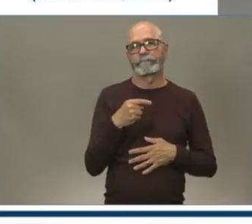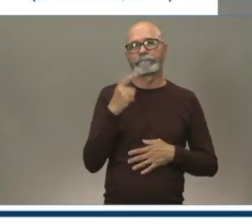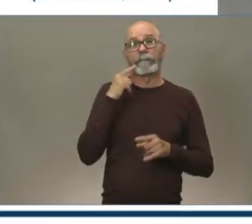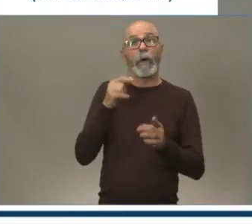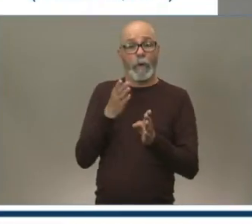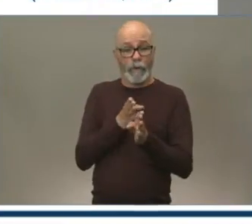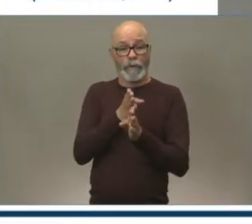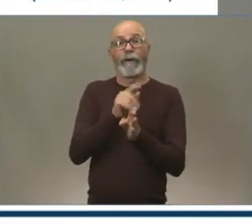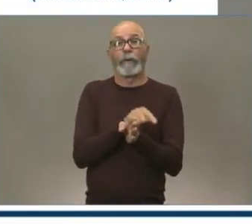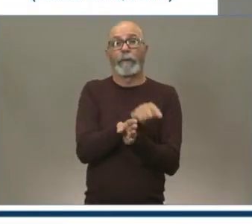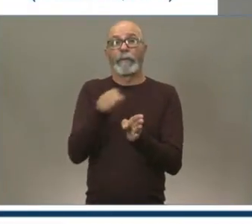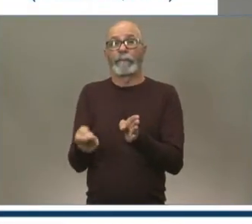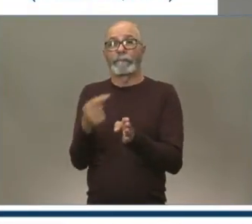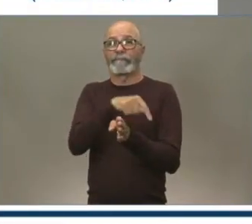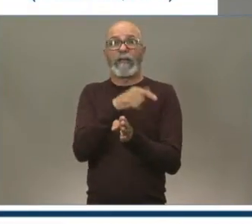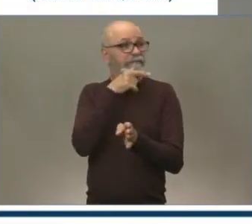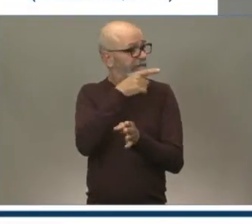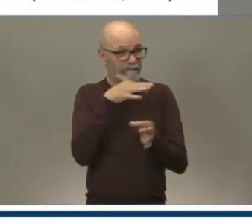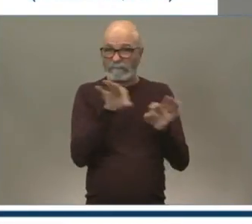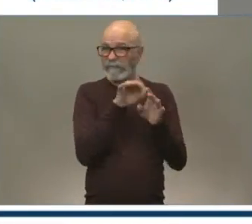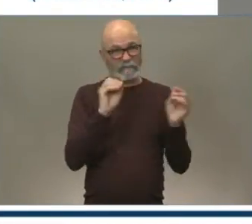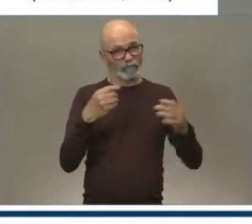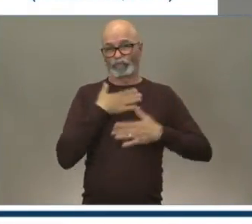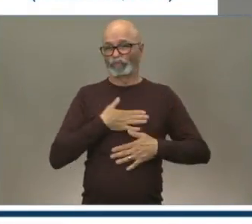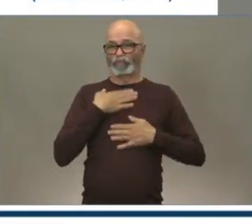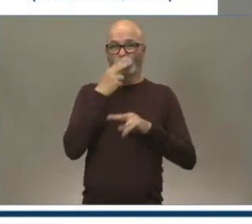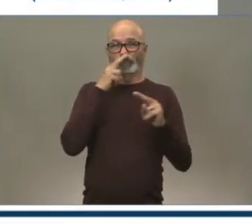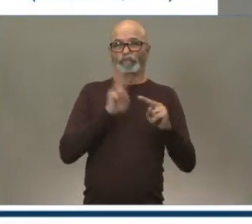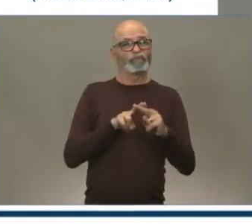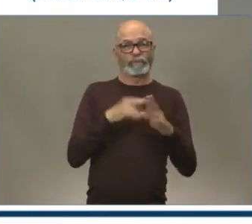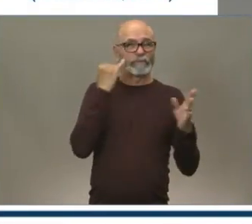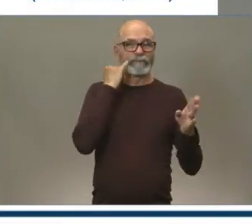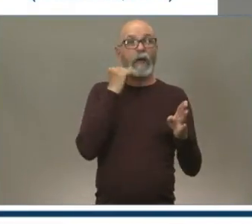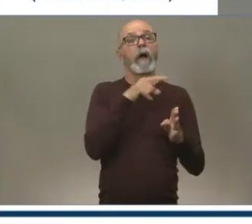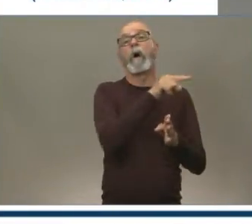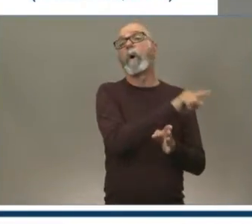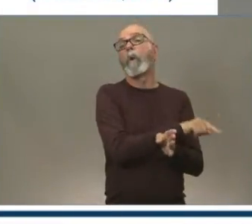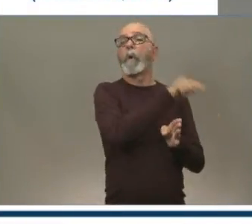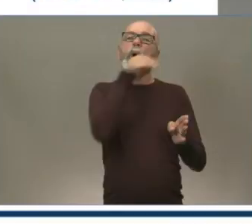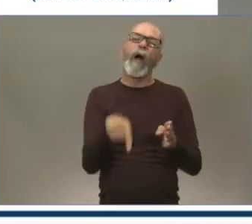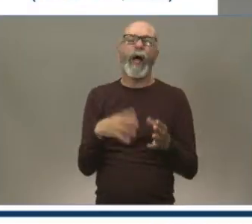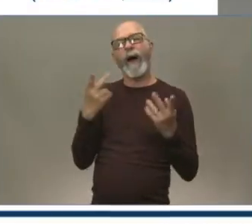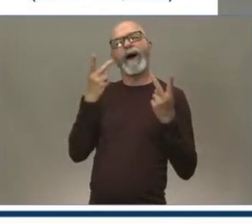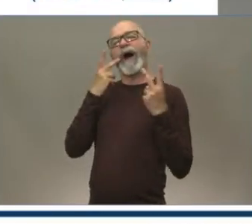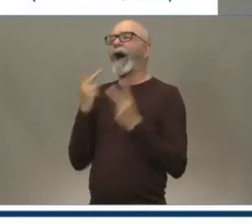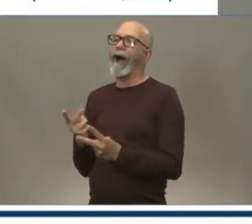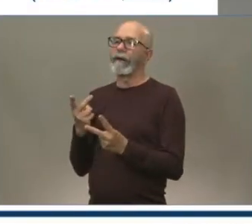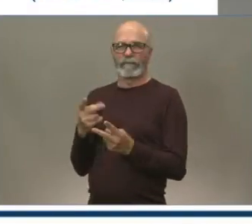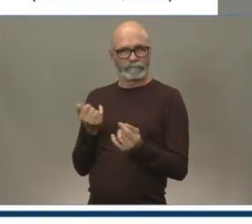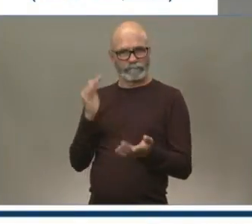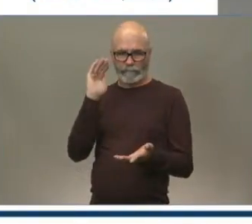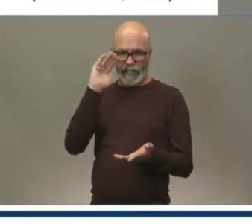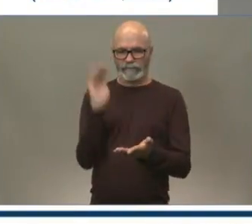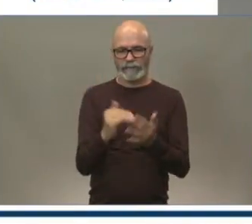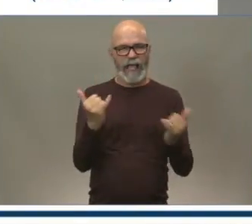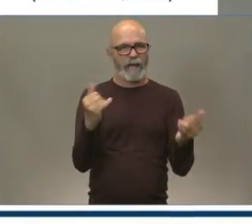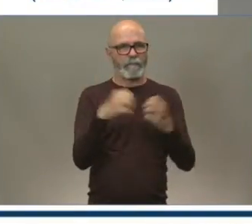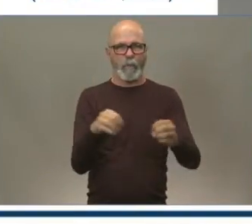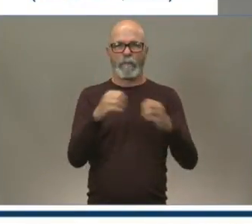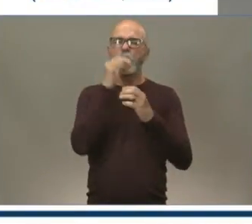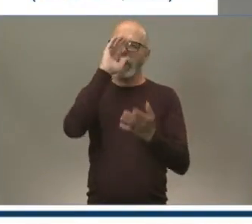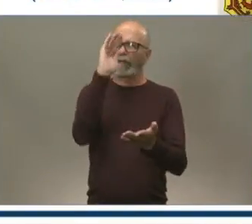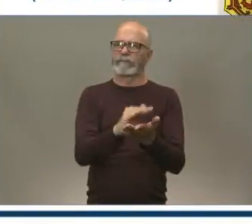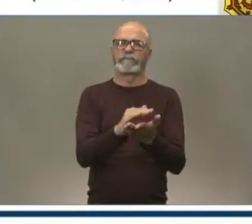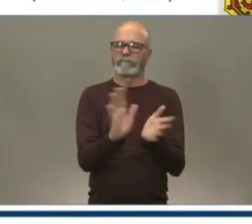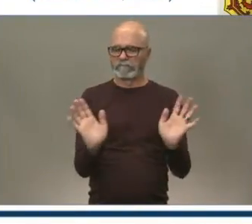non-essential travel, so there'll be much fewer of these discretionary travelers that will have to monitor their quarantine. Next